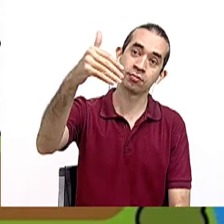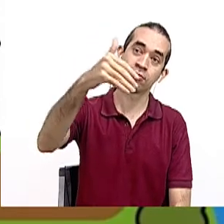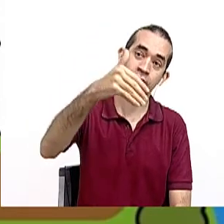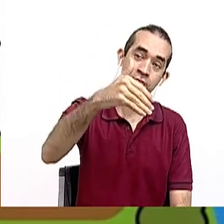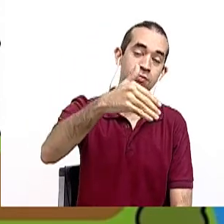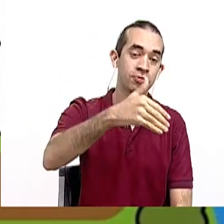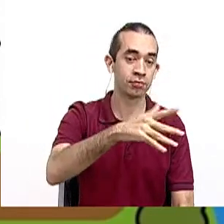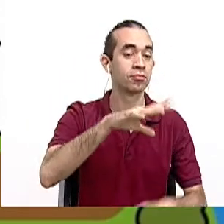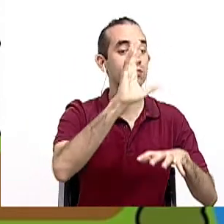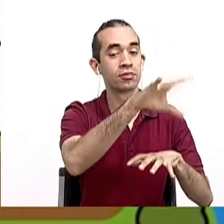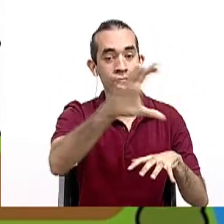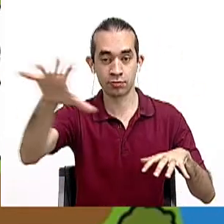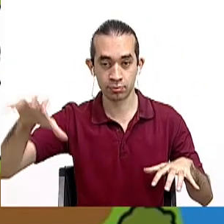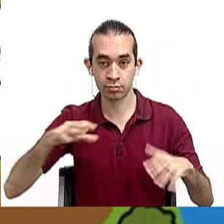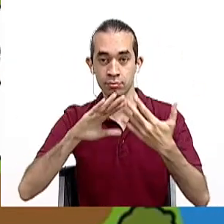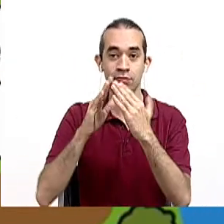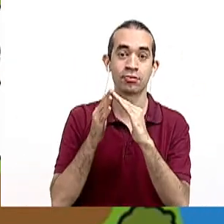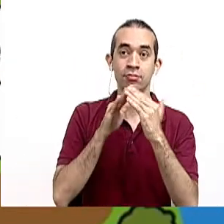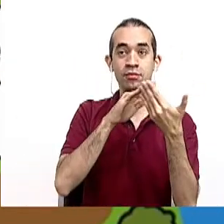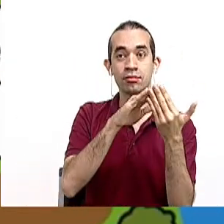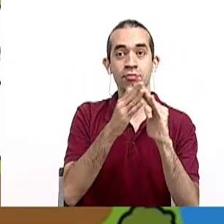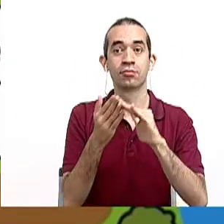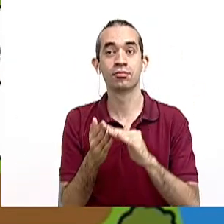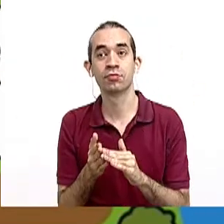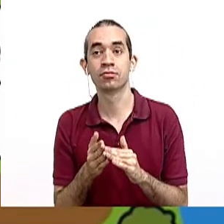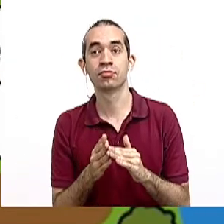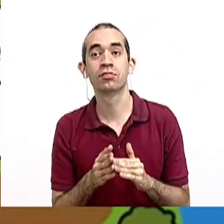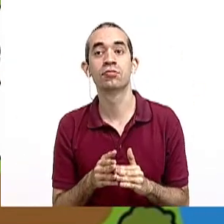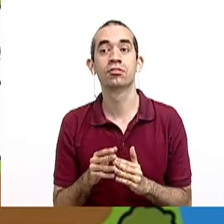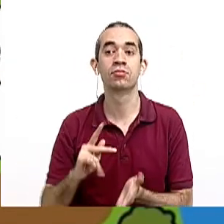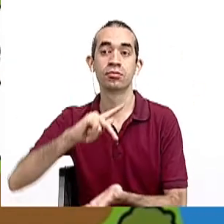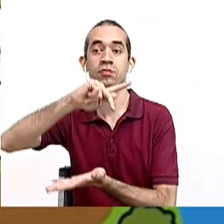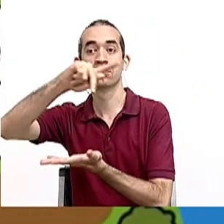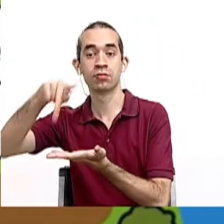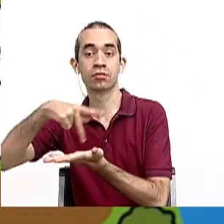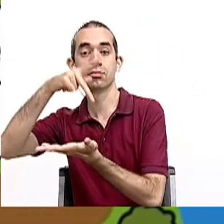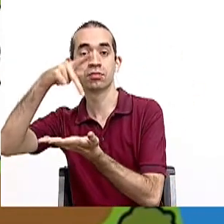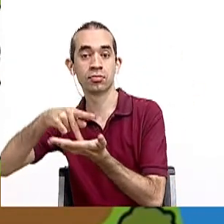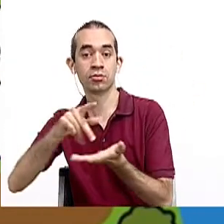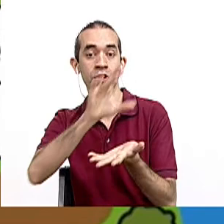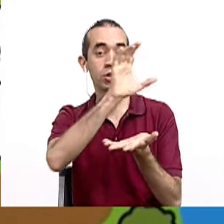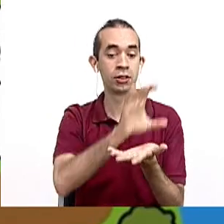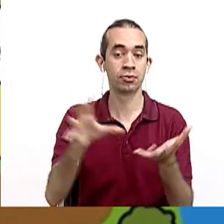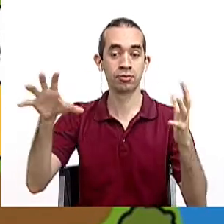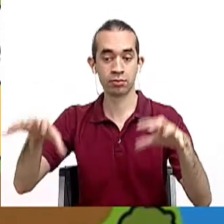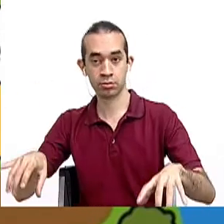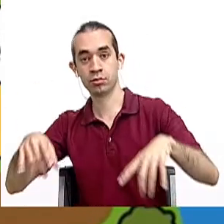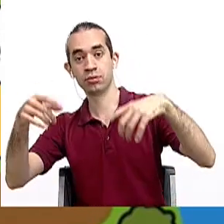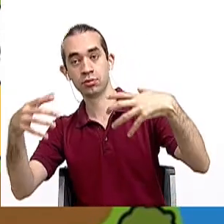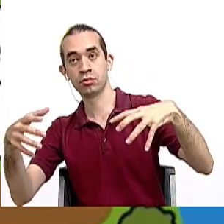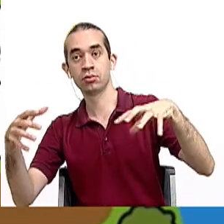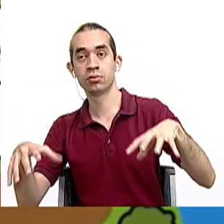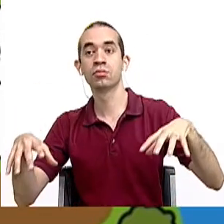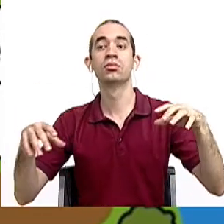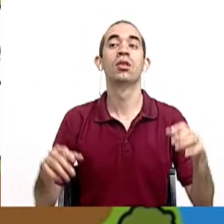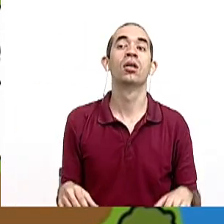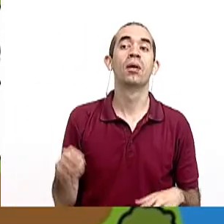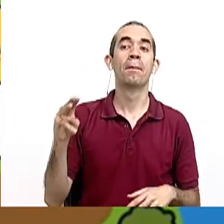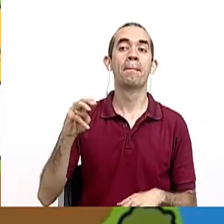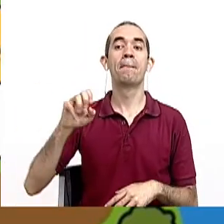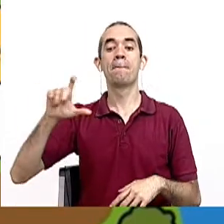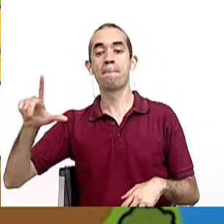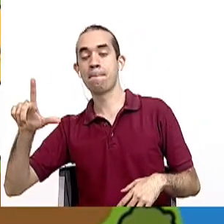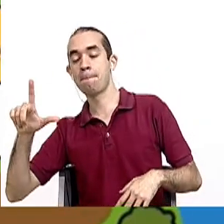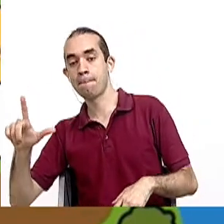down past places in my town. There's a park opposite the high school. And between the mall and